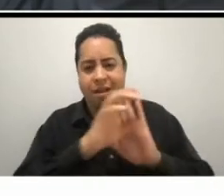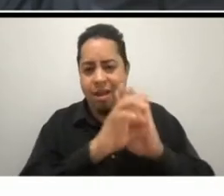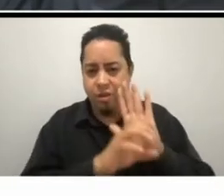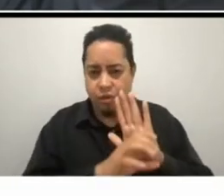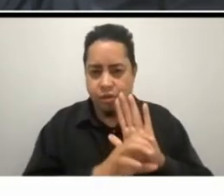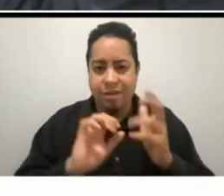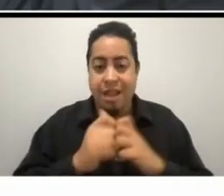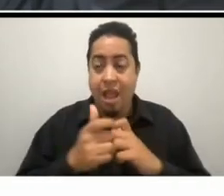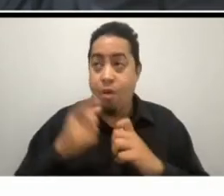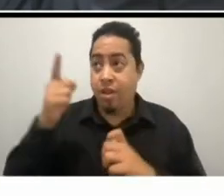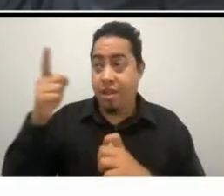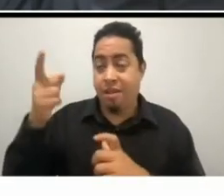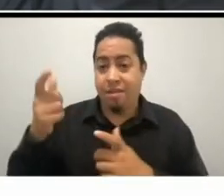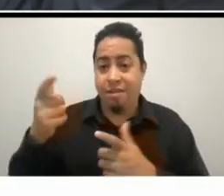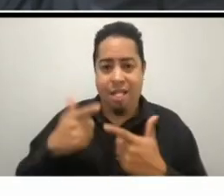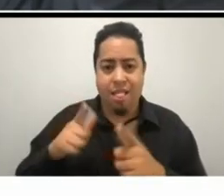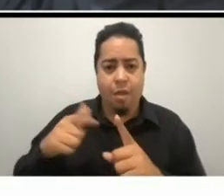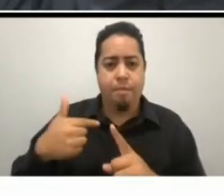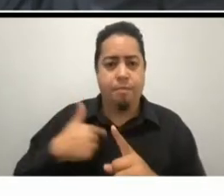he led me to take.